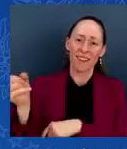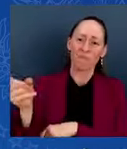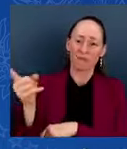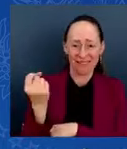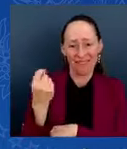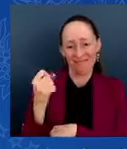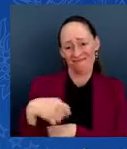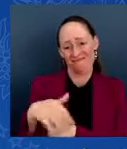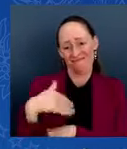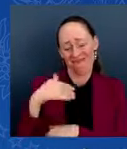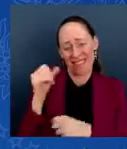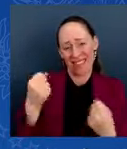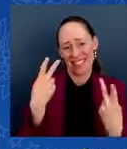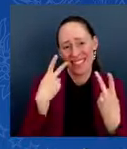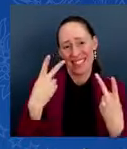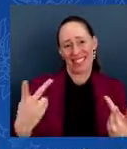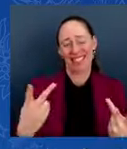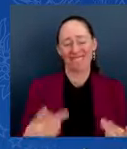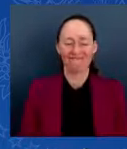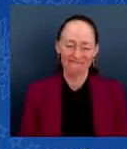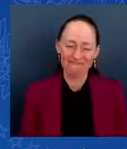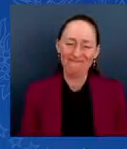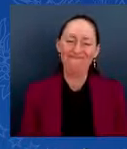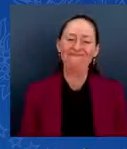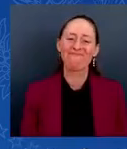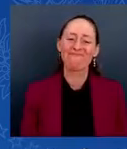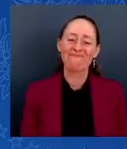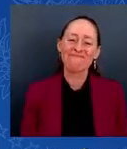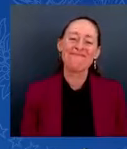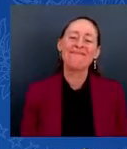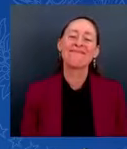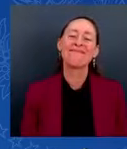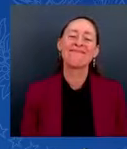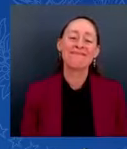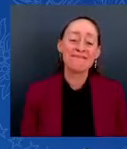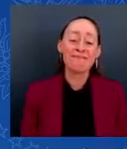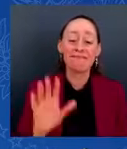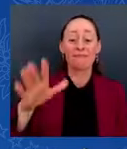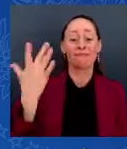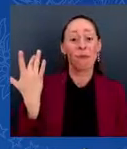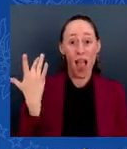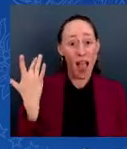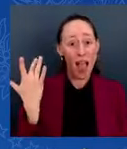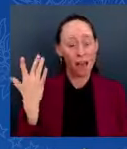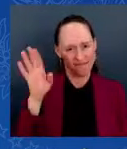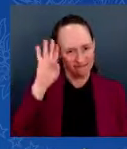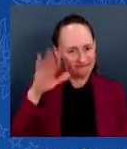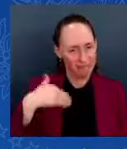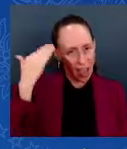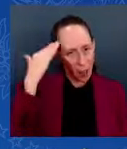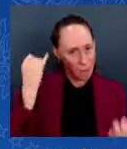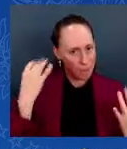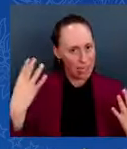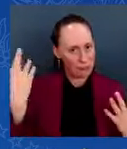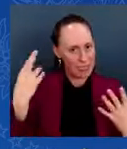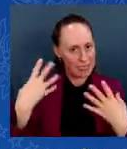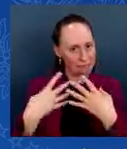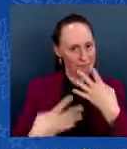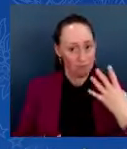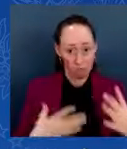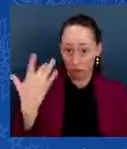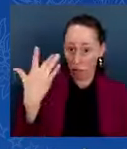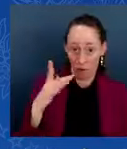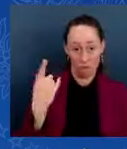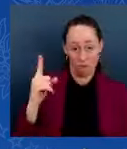And I think it's for many, many reasons, including few leaders in our nation have done more on so